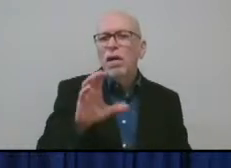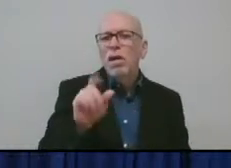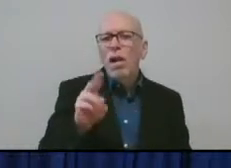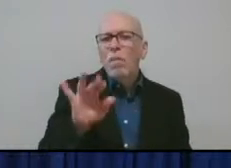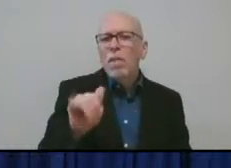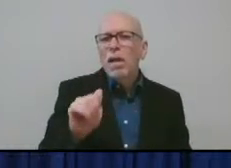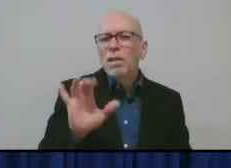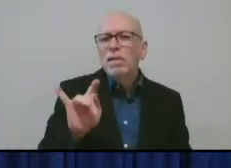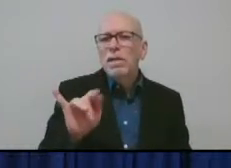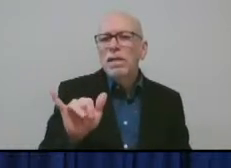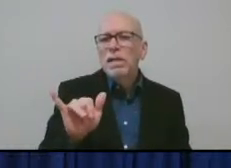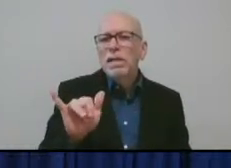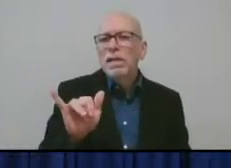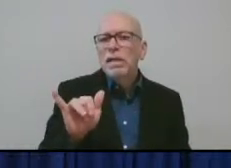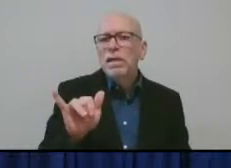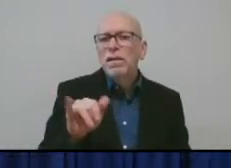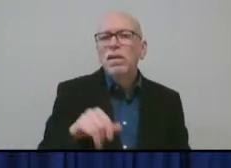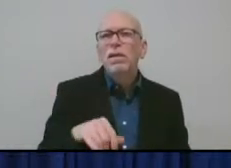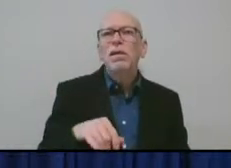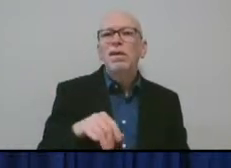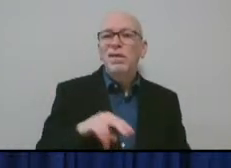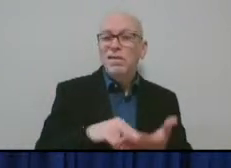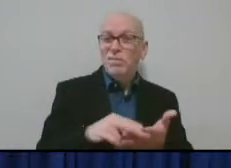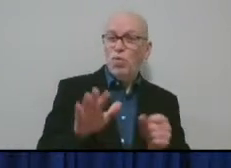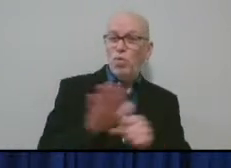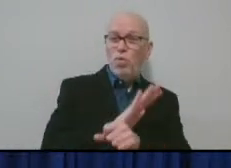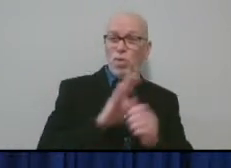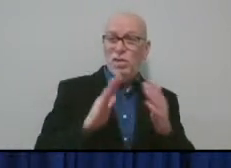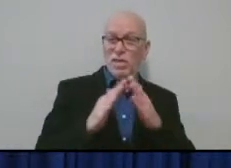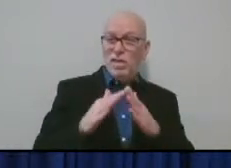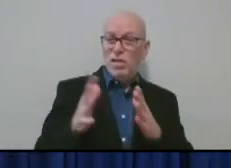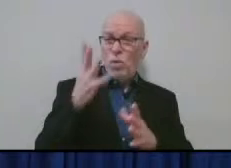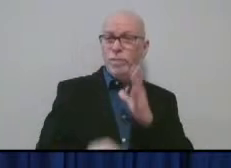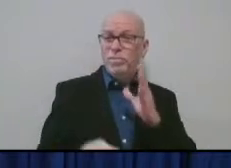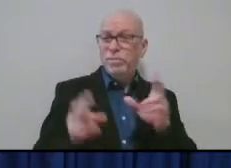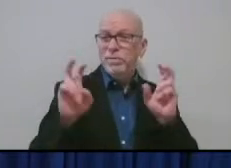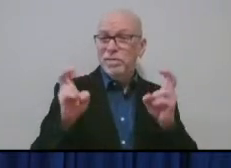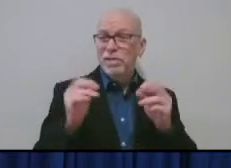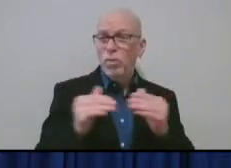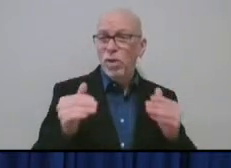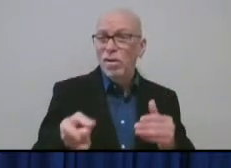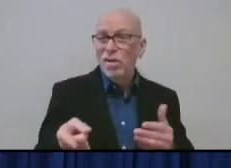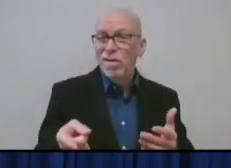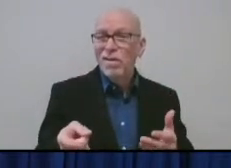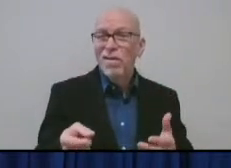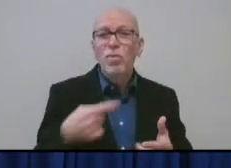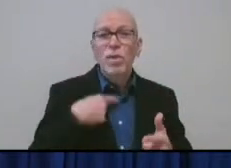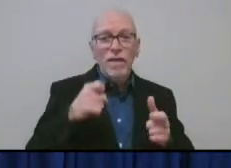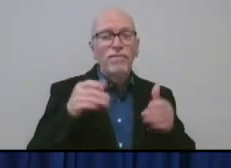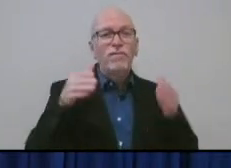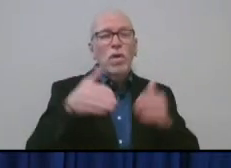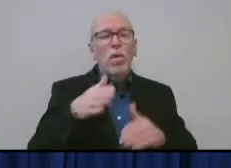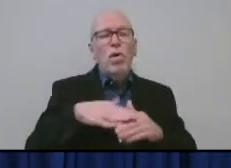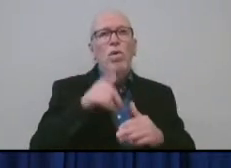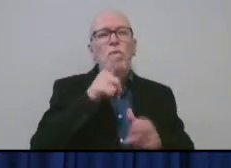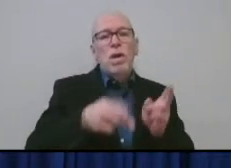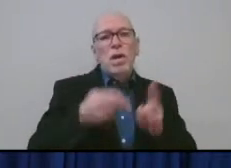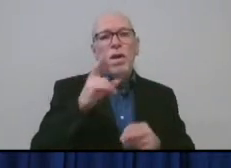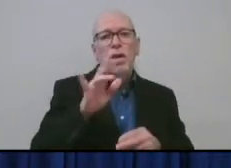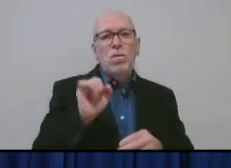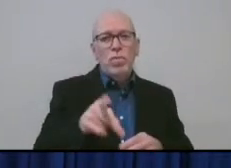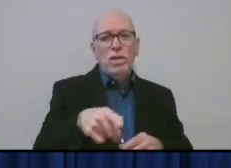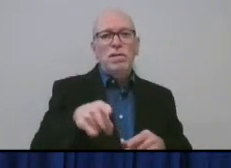an entire, and so we've got to make sure we're focused on the most at risk of the folks that we're losing